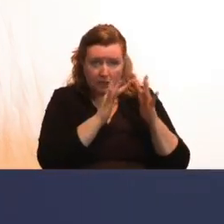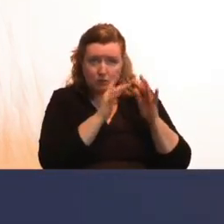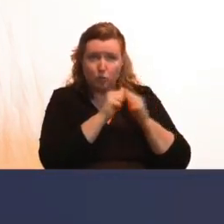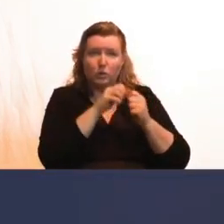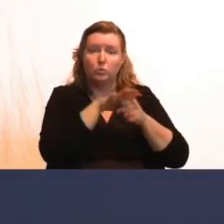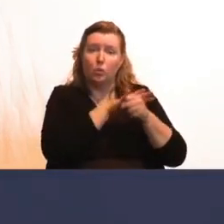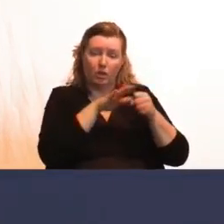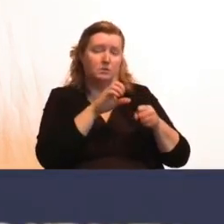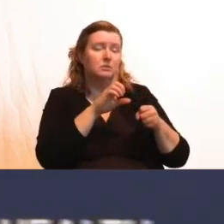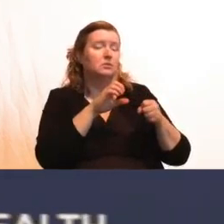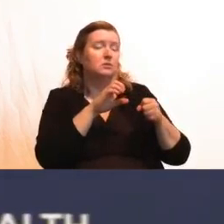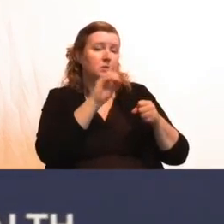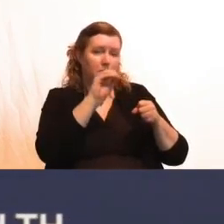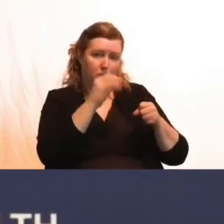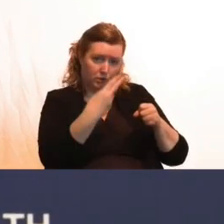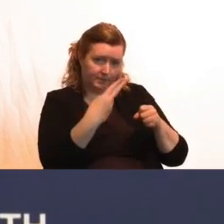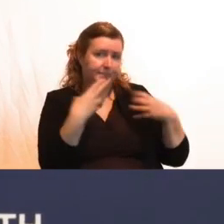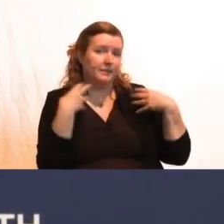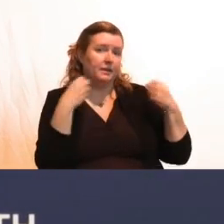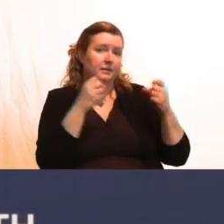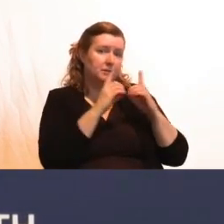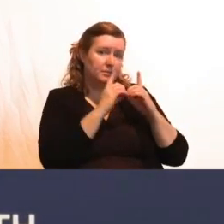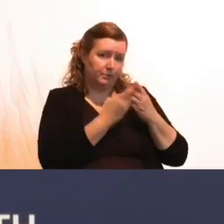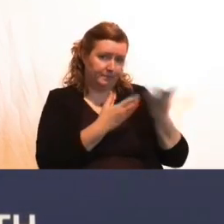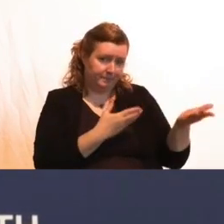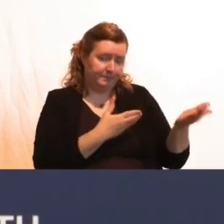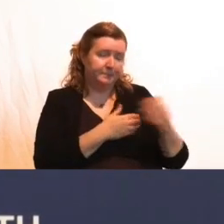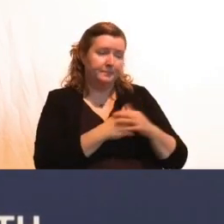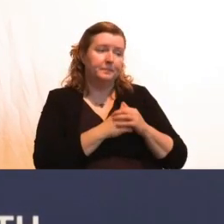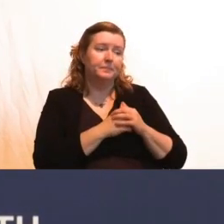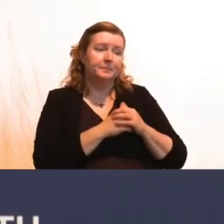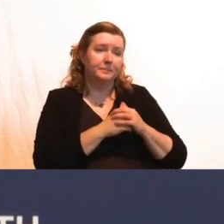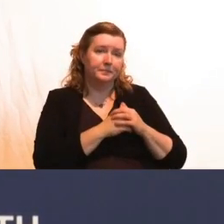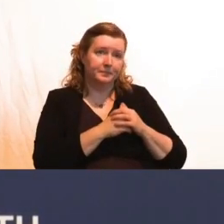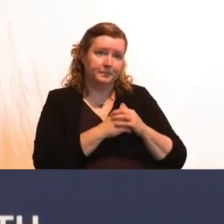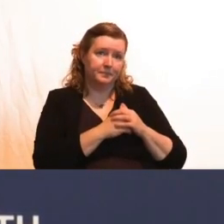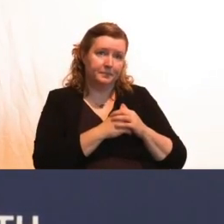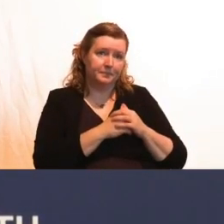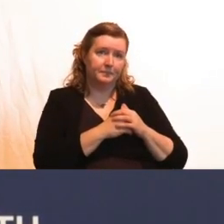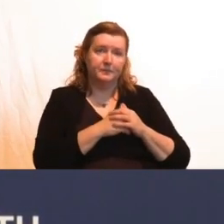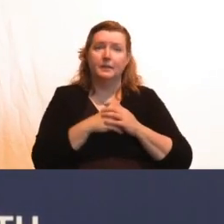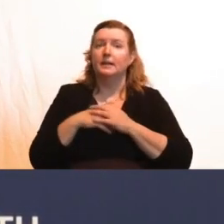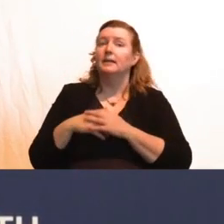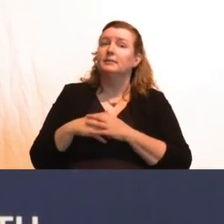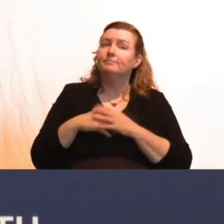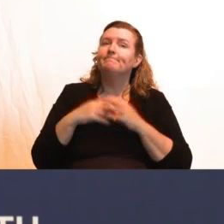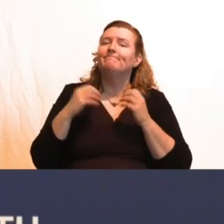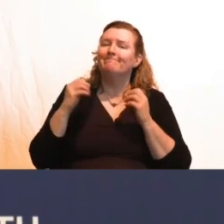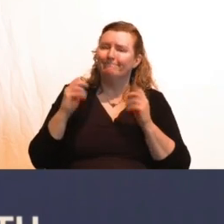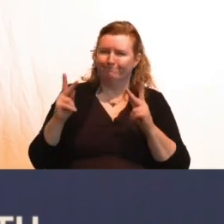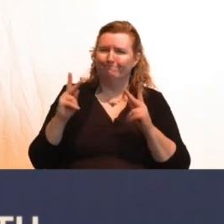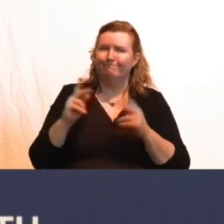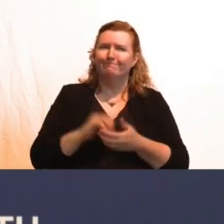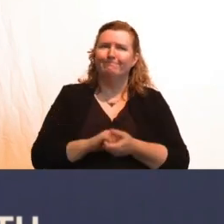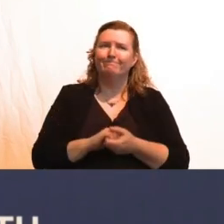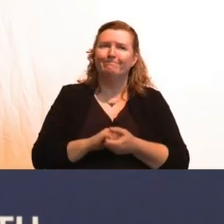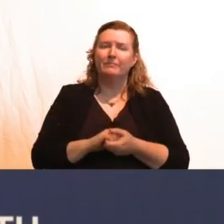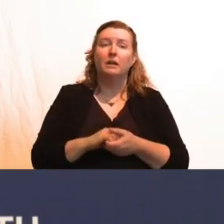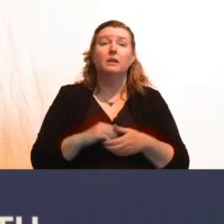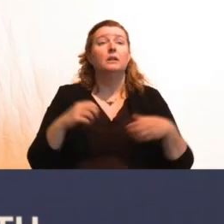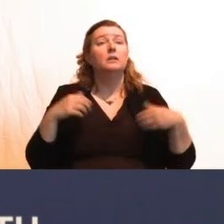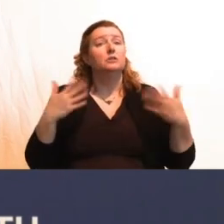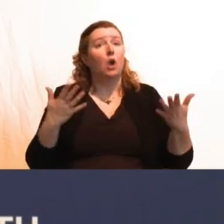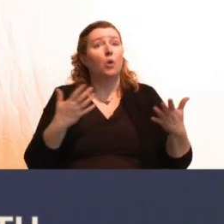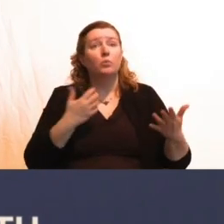Okay. So, oh, sorry, I didn't realize you were here. I didn't see you. I apologize.